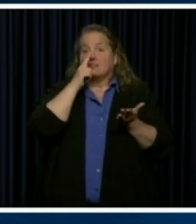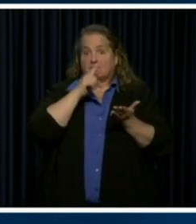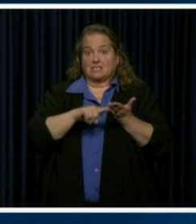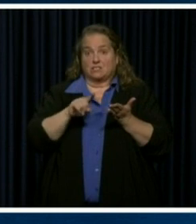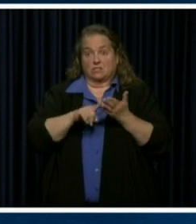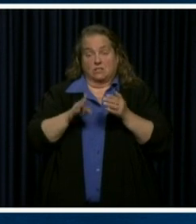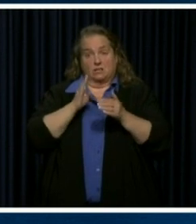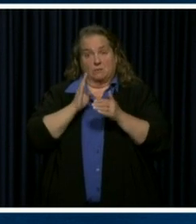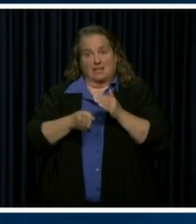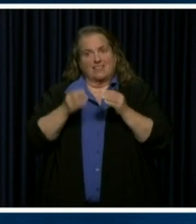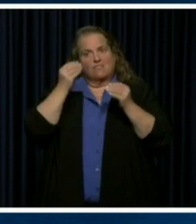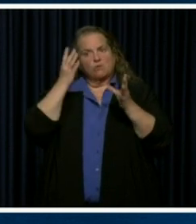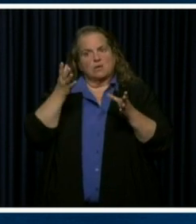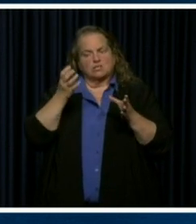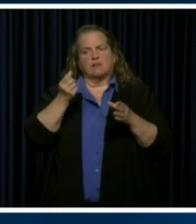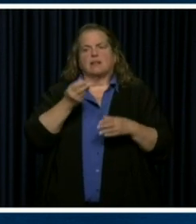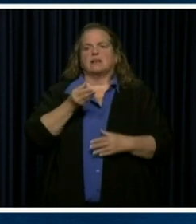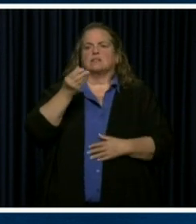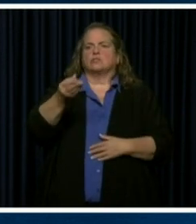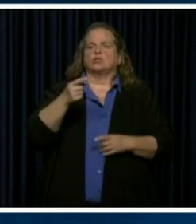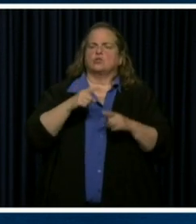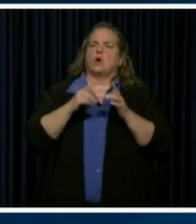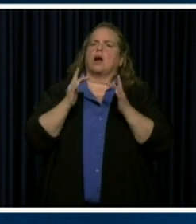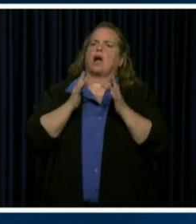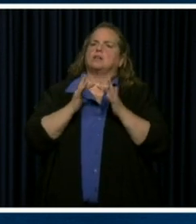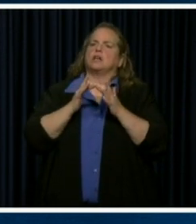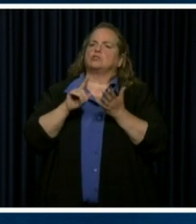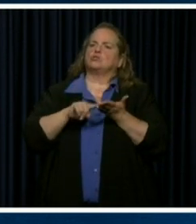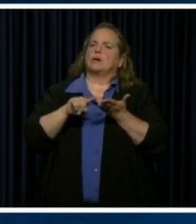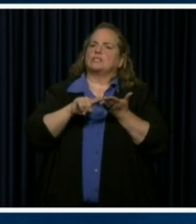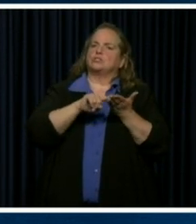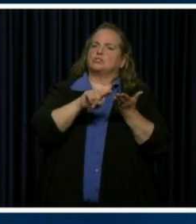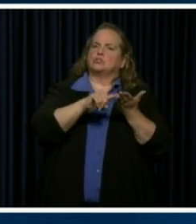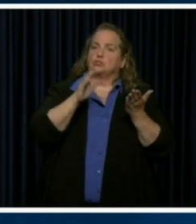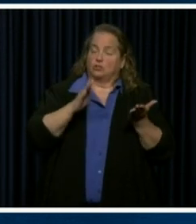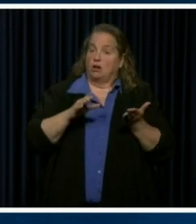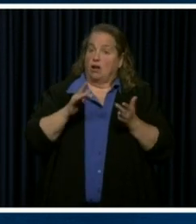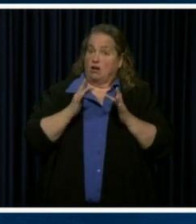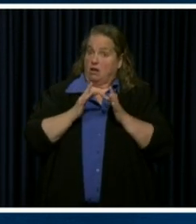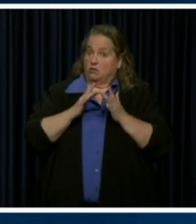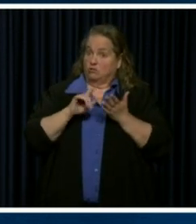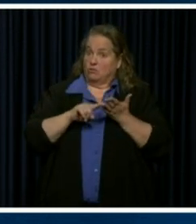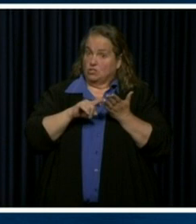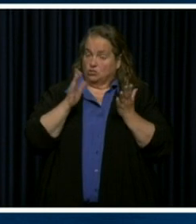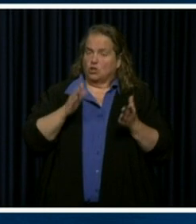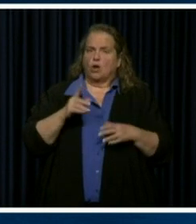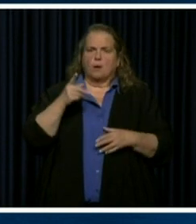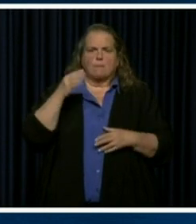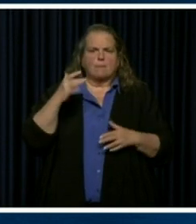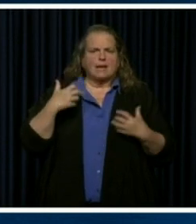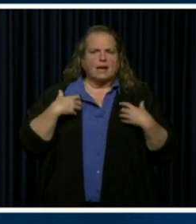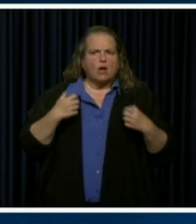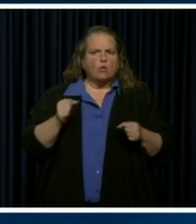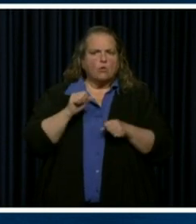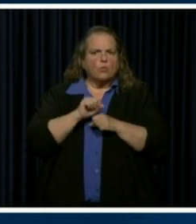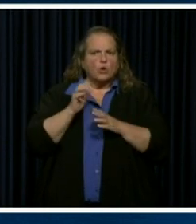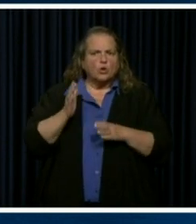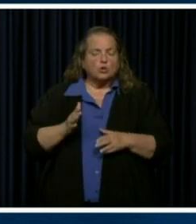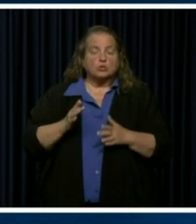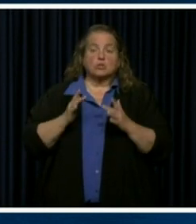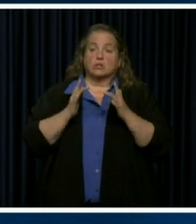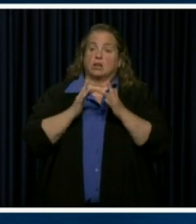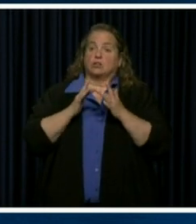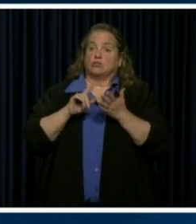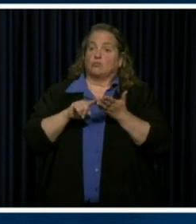complete, the information is handed off to a contact tracer. Contact tracers are public health workers. Contact